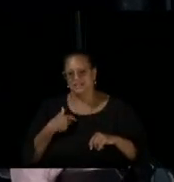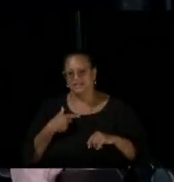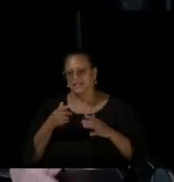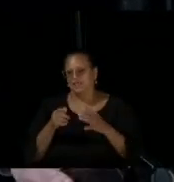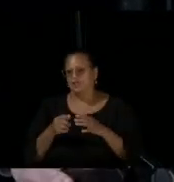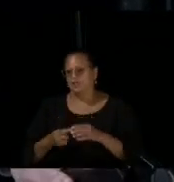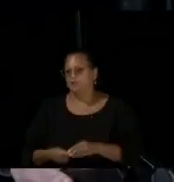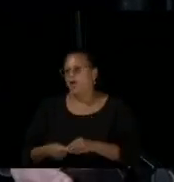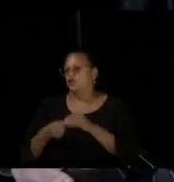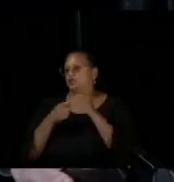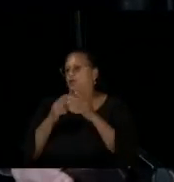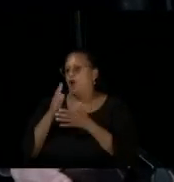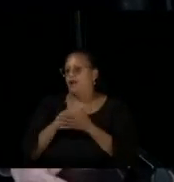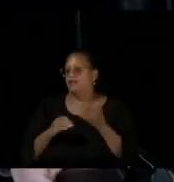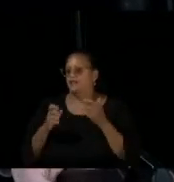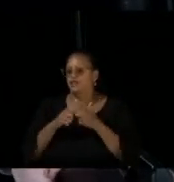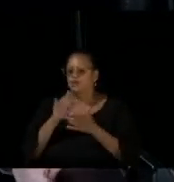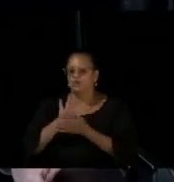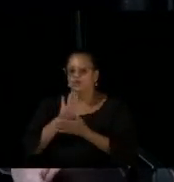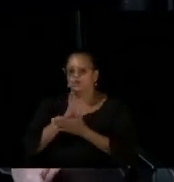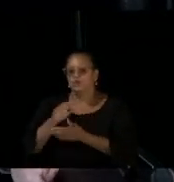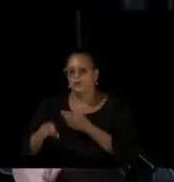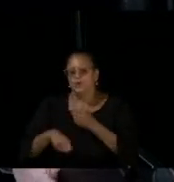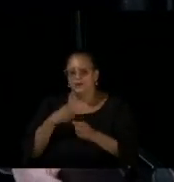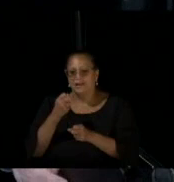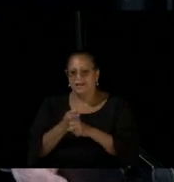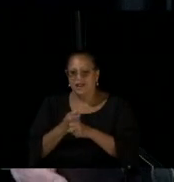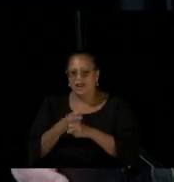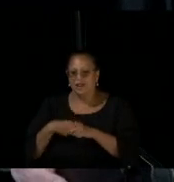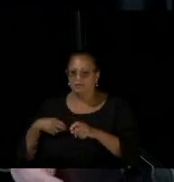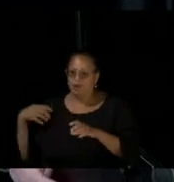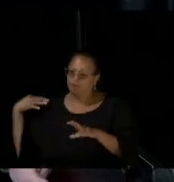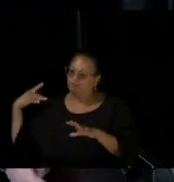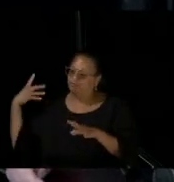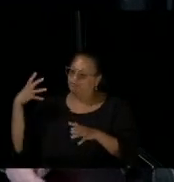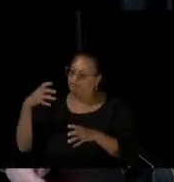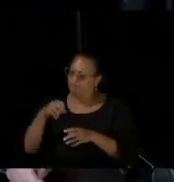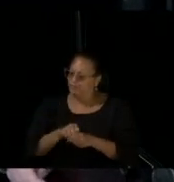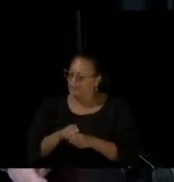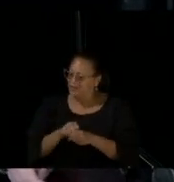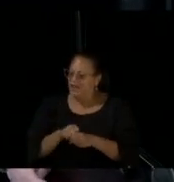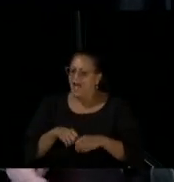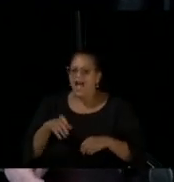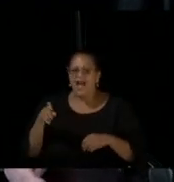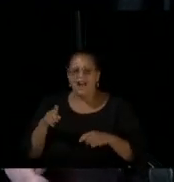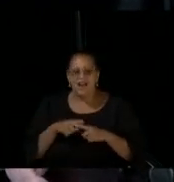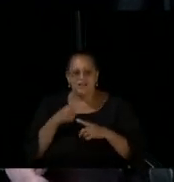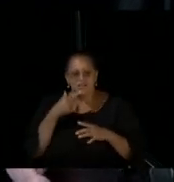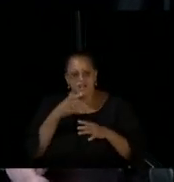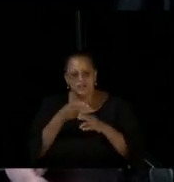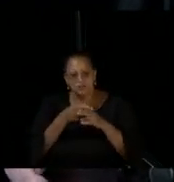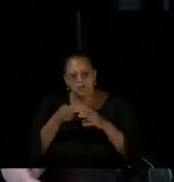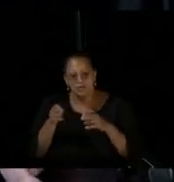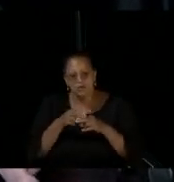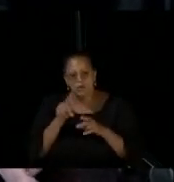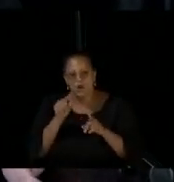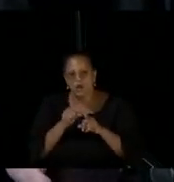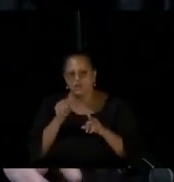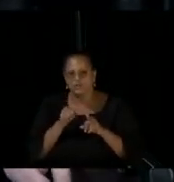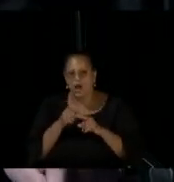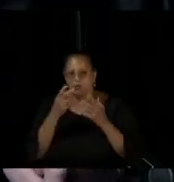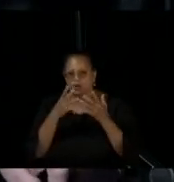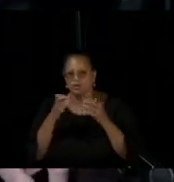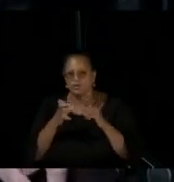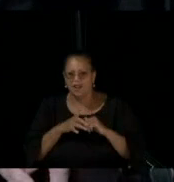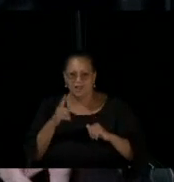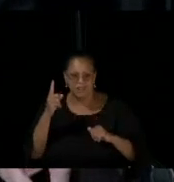school year. It's a culminating event. And as I begin my brief words, I want you to think about your most influential teacher.